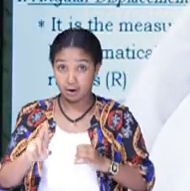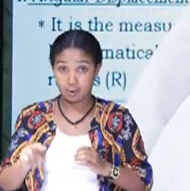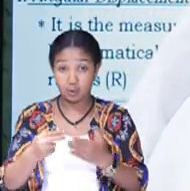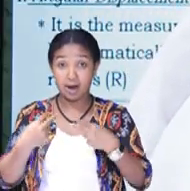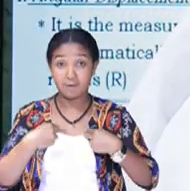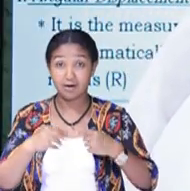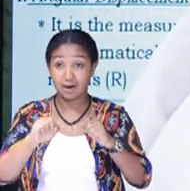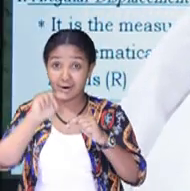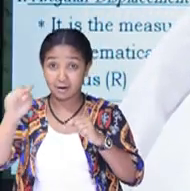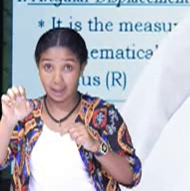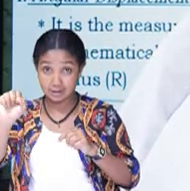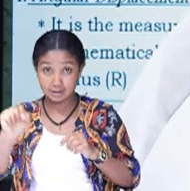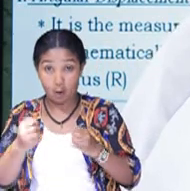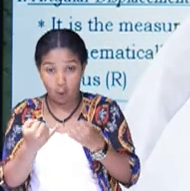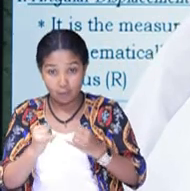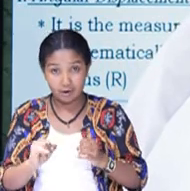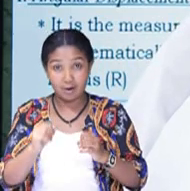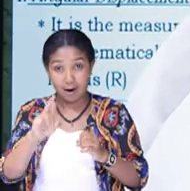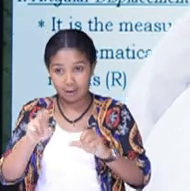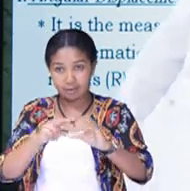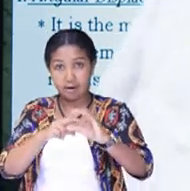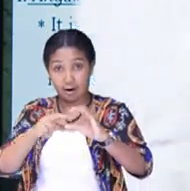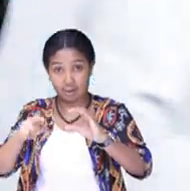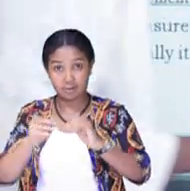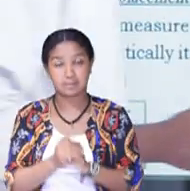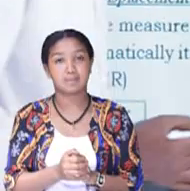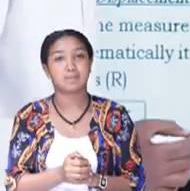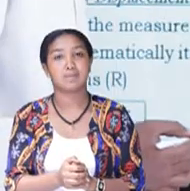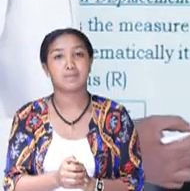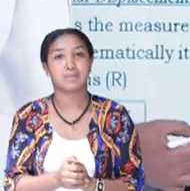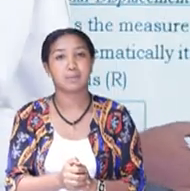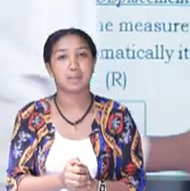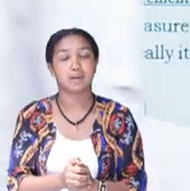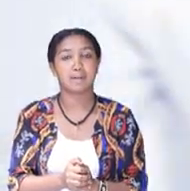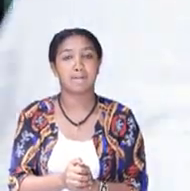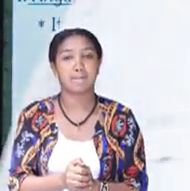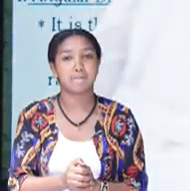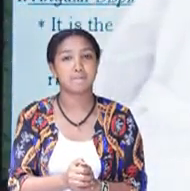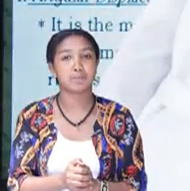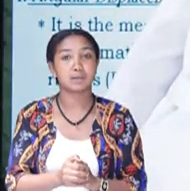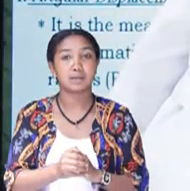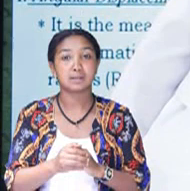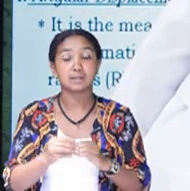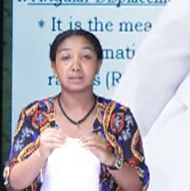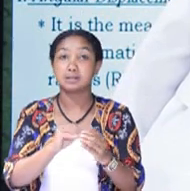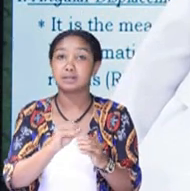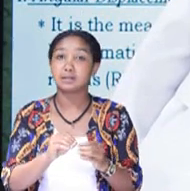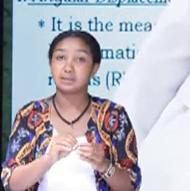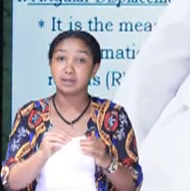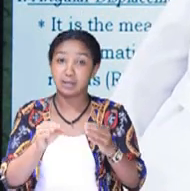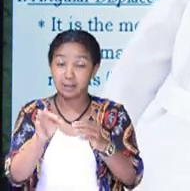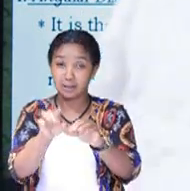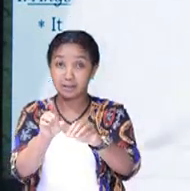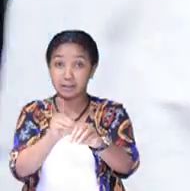we have an arc length S over r. This is r, the radius r. We have already mentioned it, the distance between the